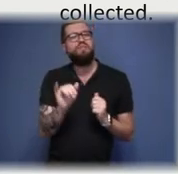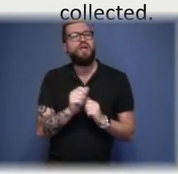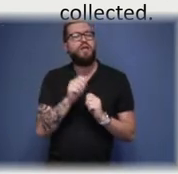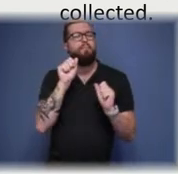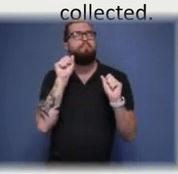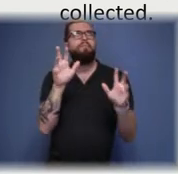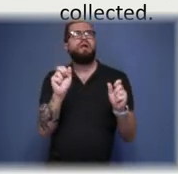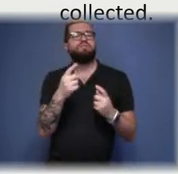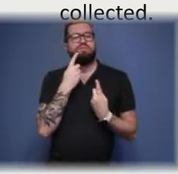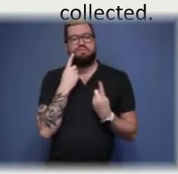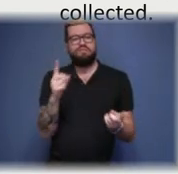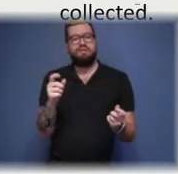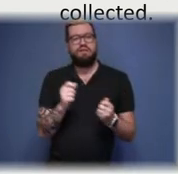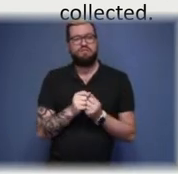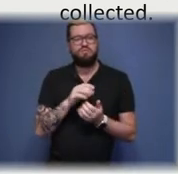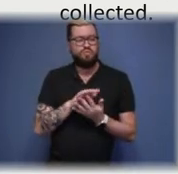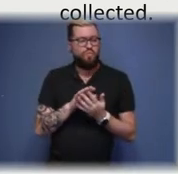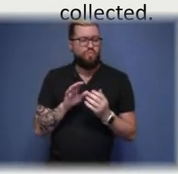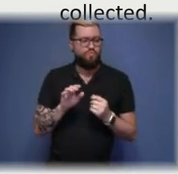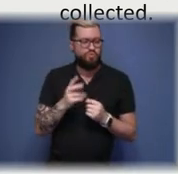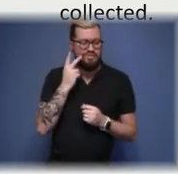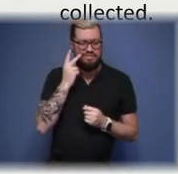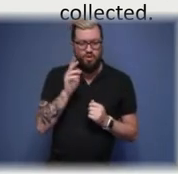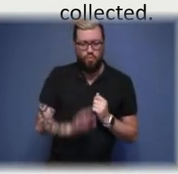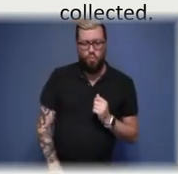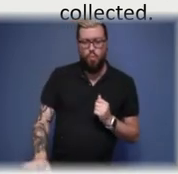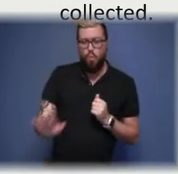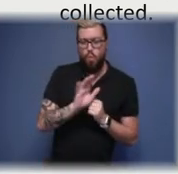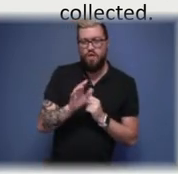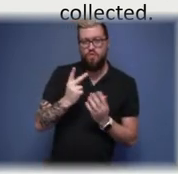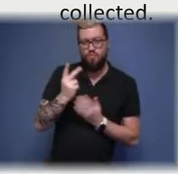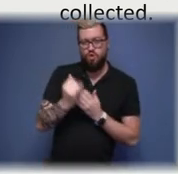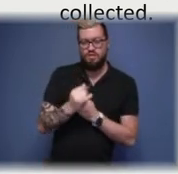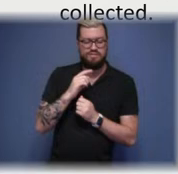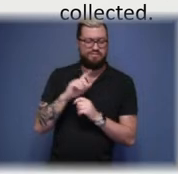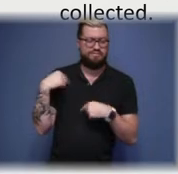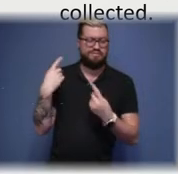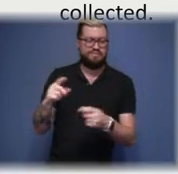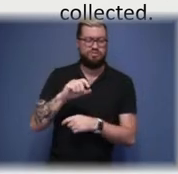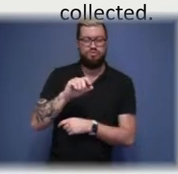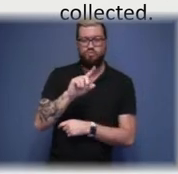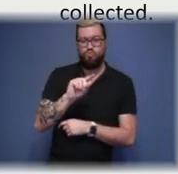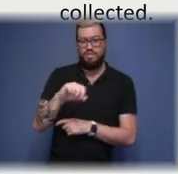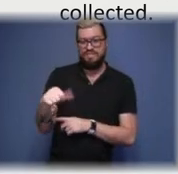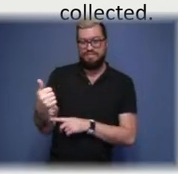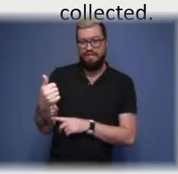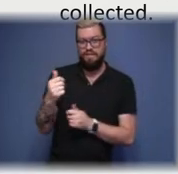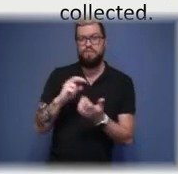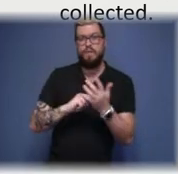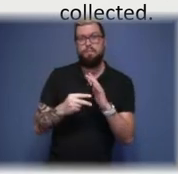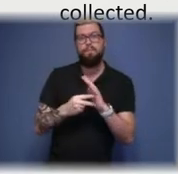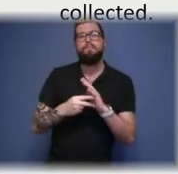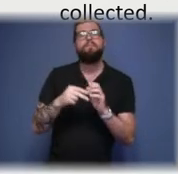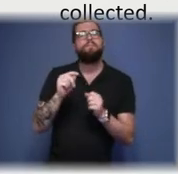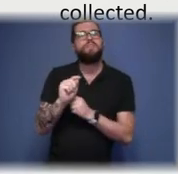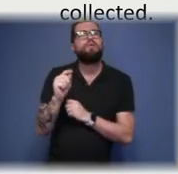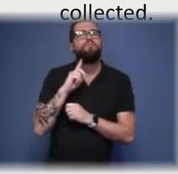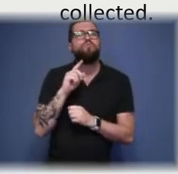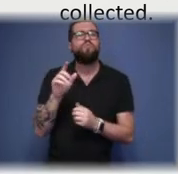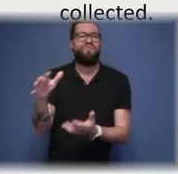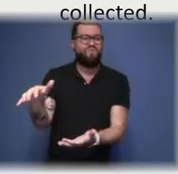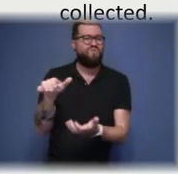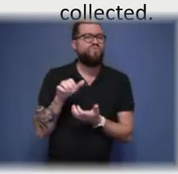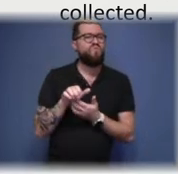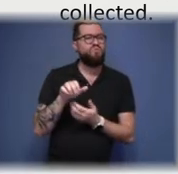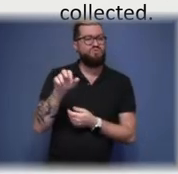success that we've had throughout the duration of the project. Since 2010, we've collected over 211,000 pounds